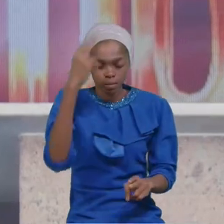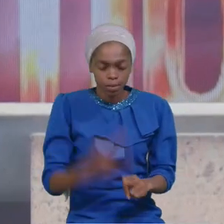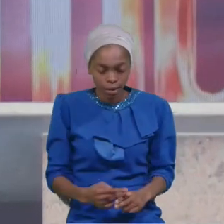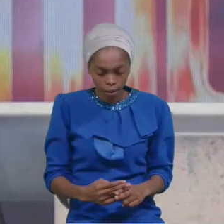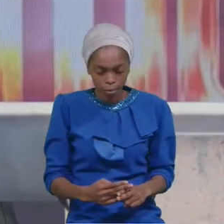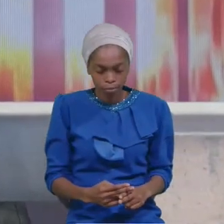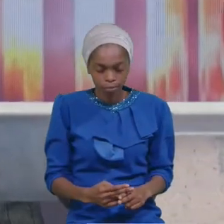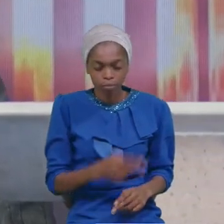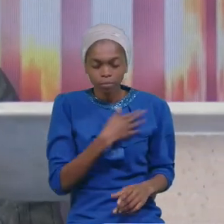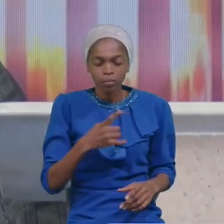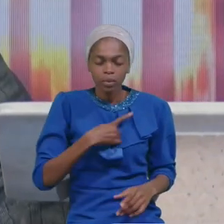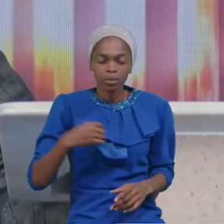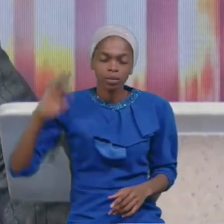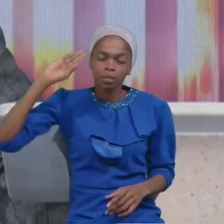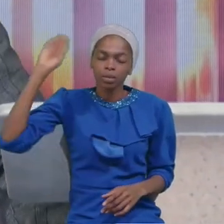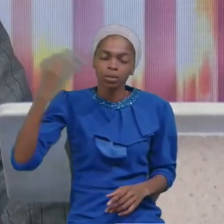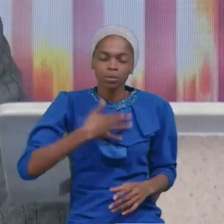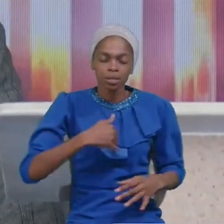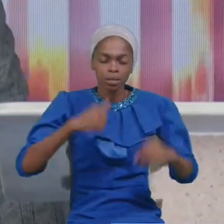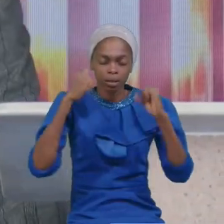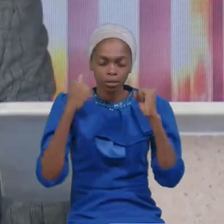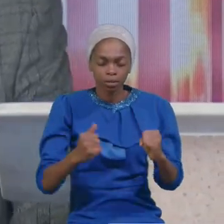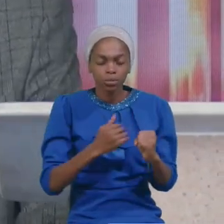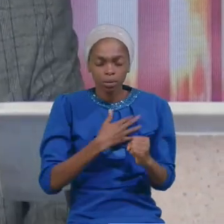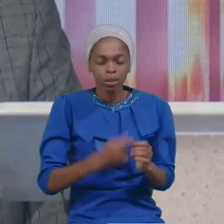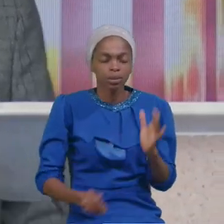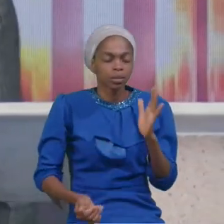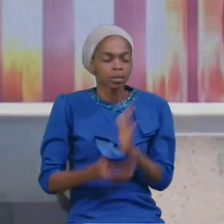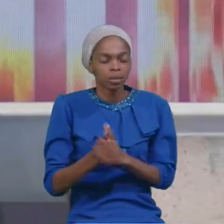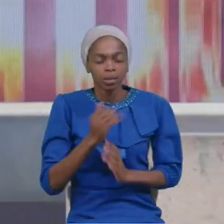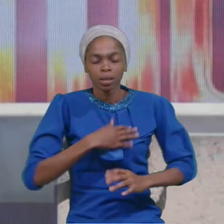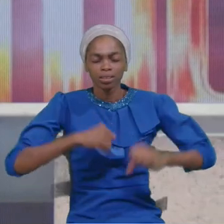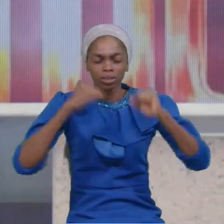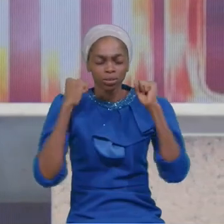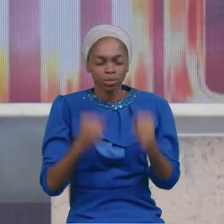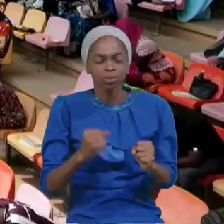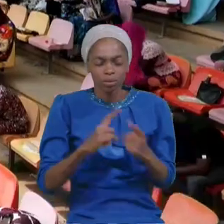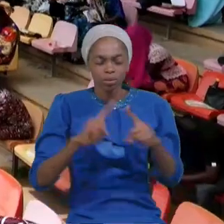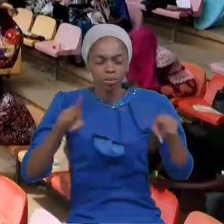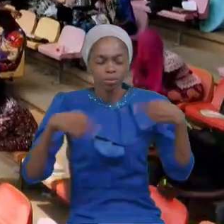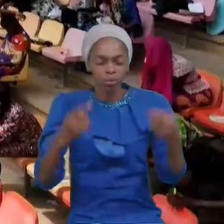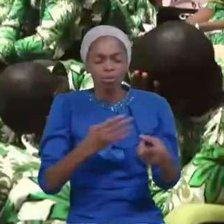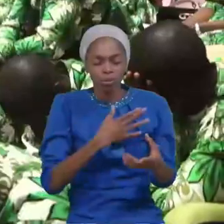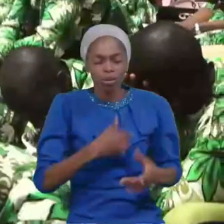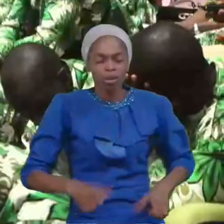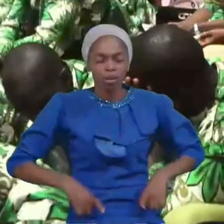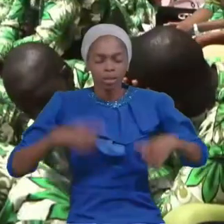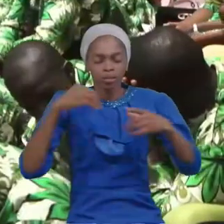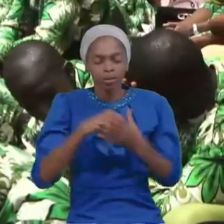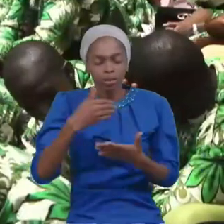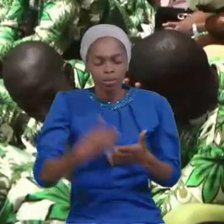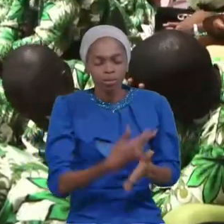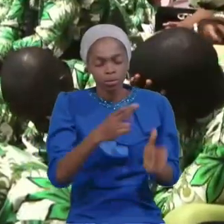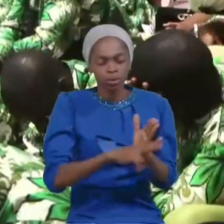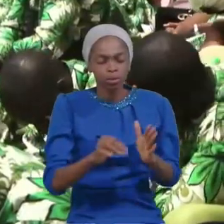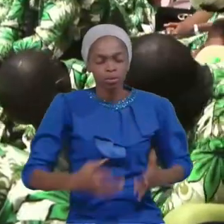go and live in newness of life, grant unto them right now in Jesus' name. Let the joy